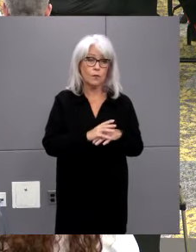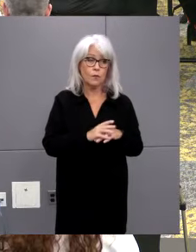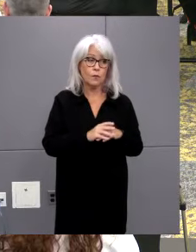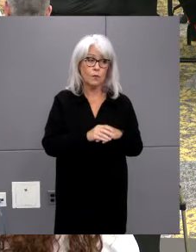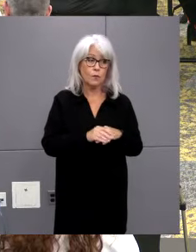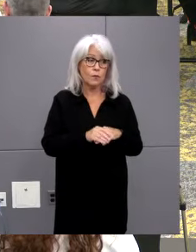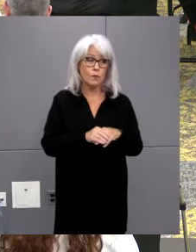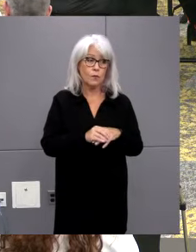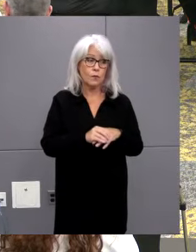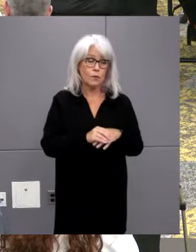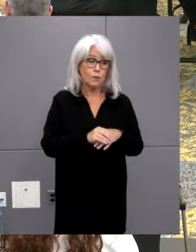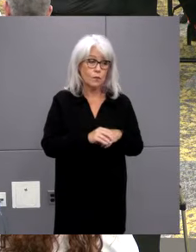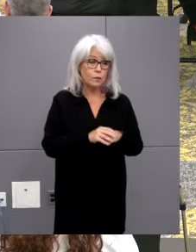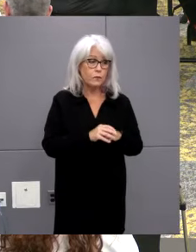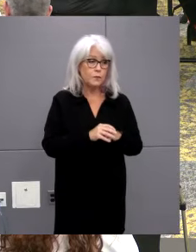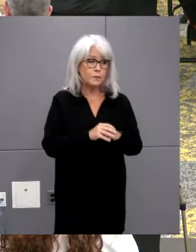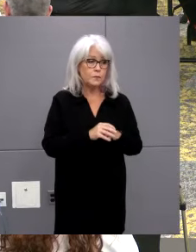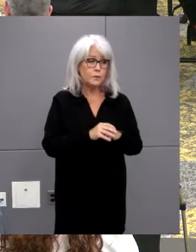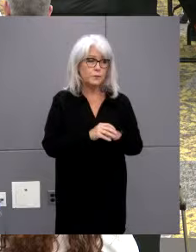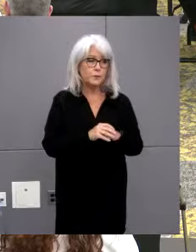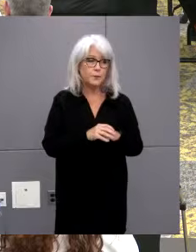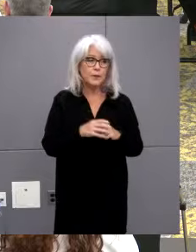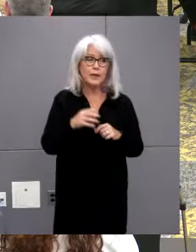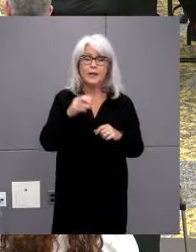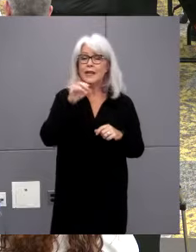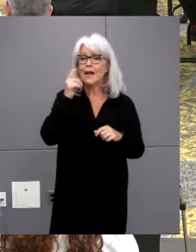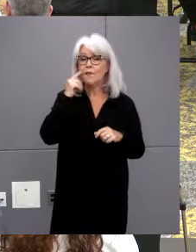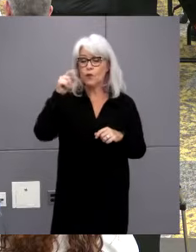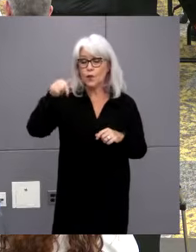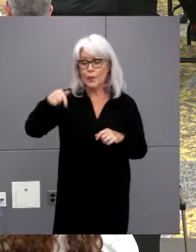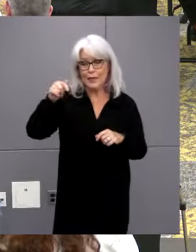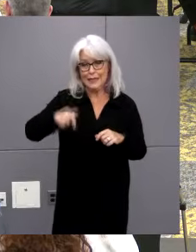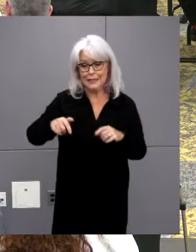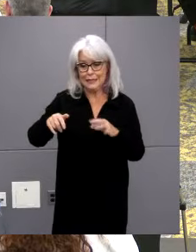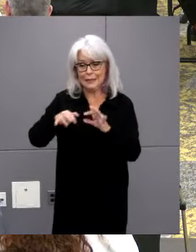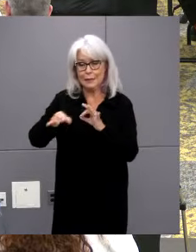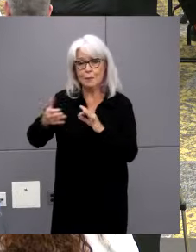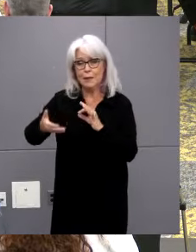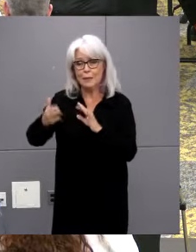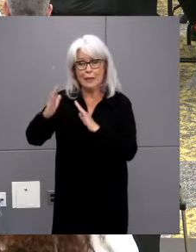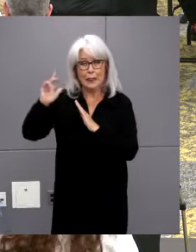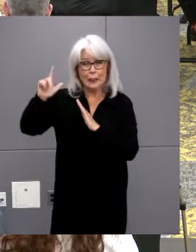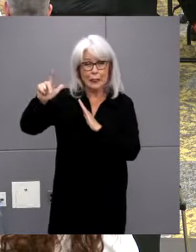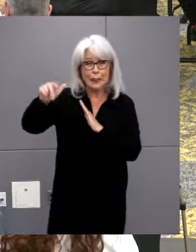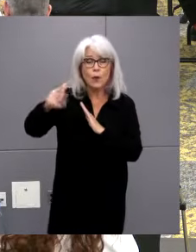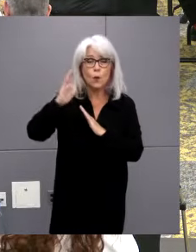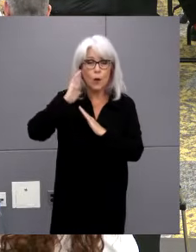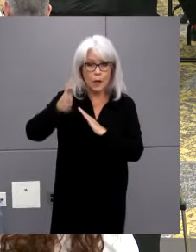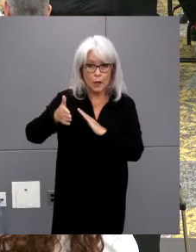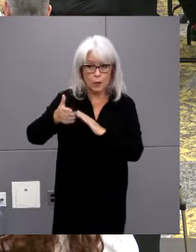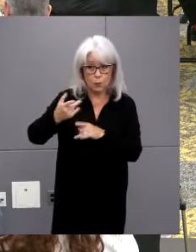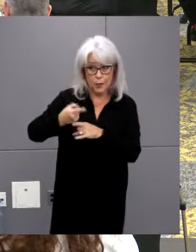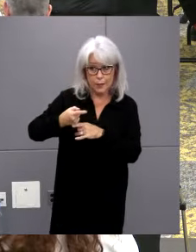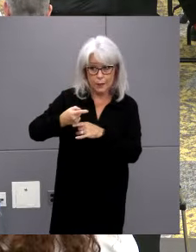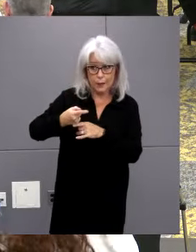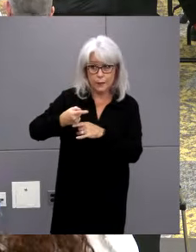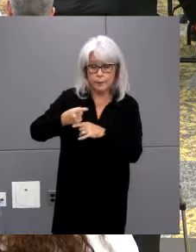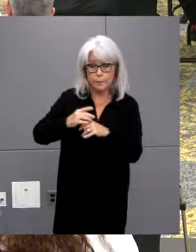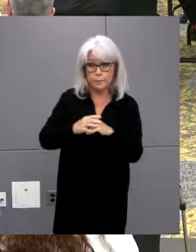Not in this iteration. That's something we need to look at. That's something further down the road, correct?